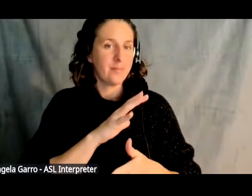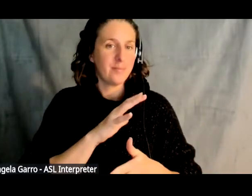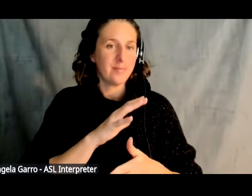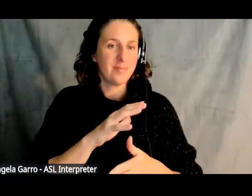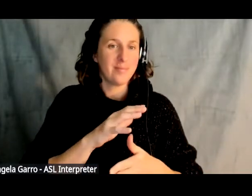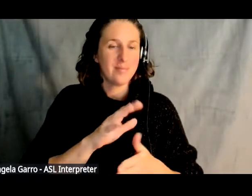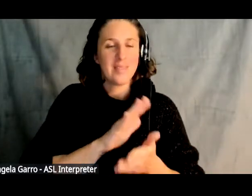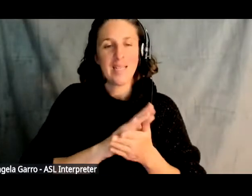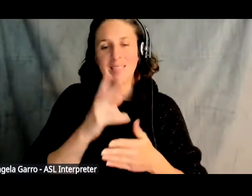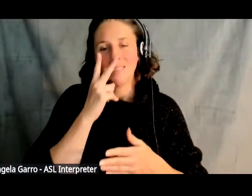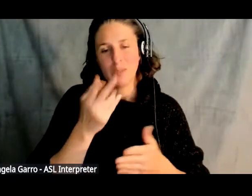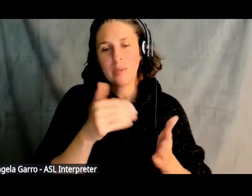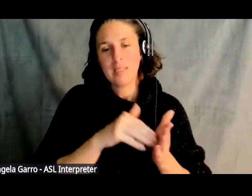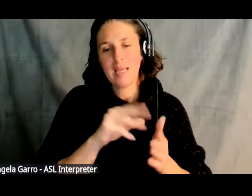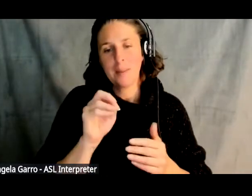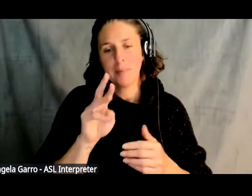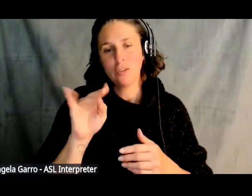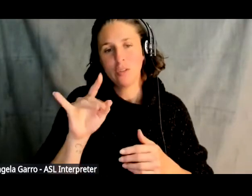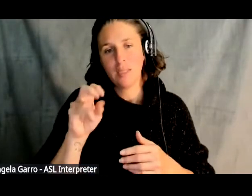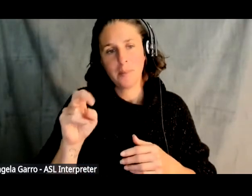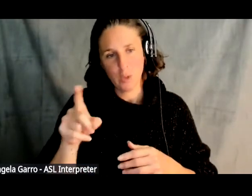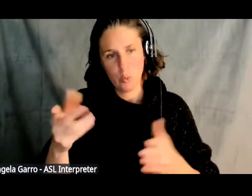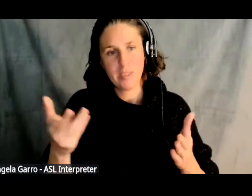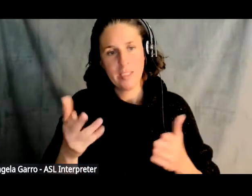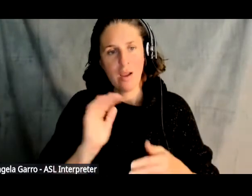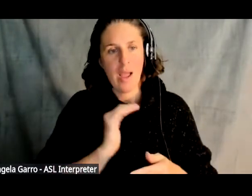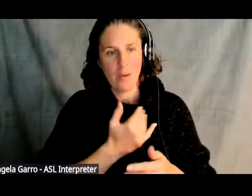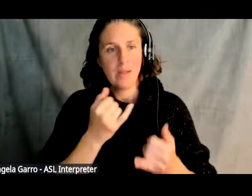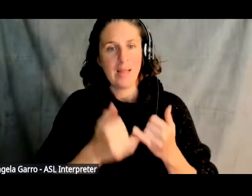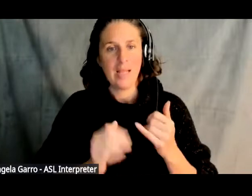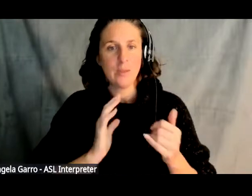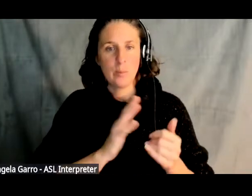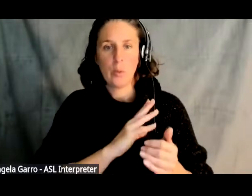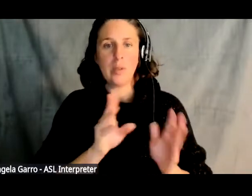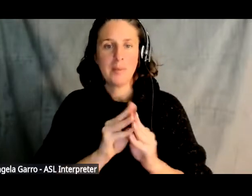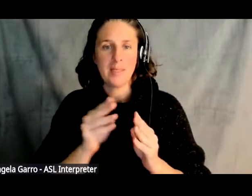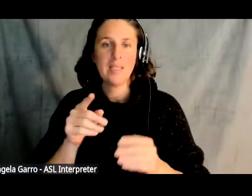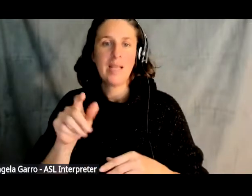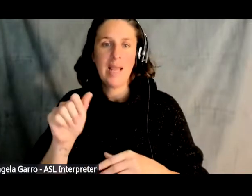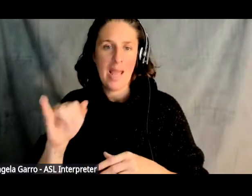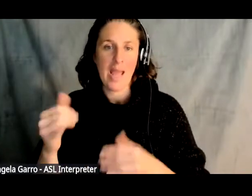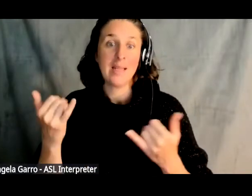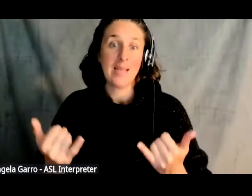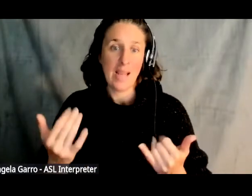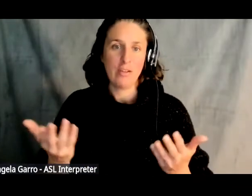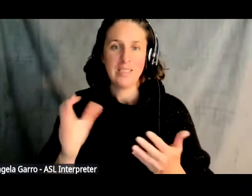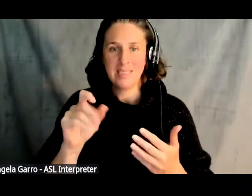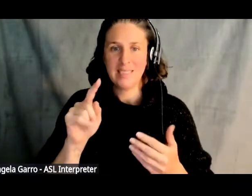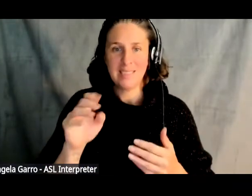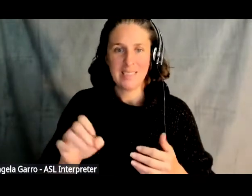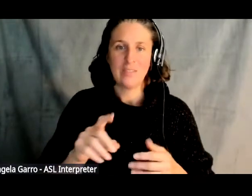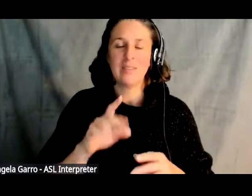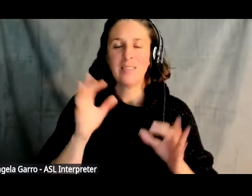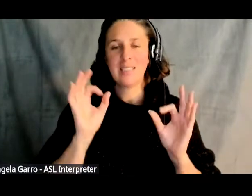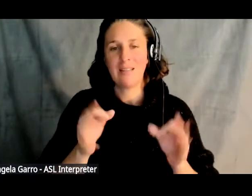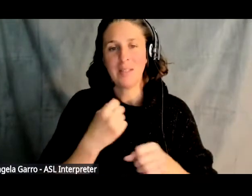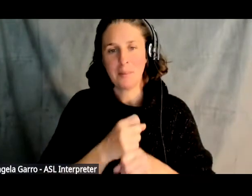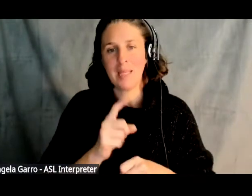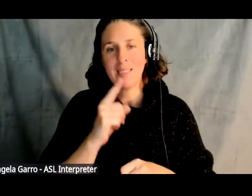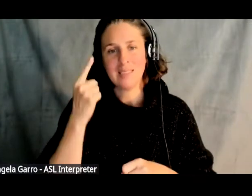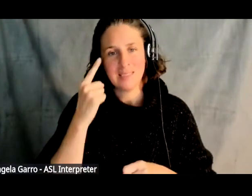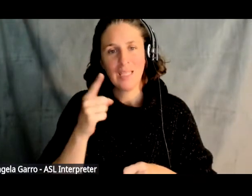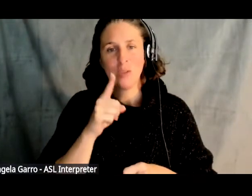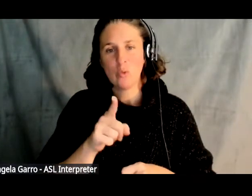again, Mr. Simmons. You were here at our last board meeting to talk about AI, and now you're here for CTE. So it definitely makes sense that you're really